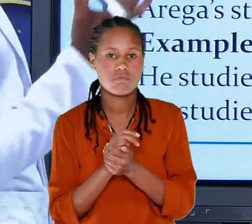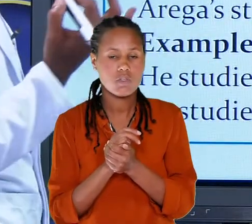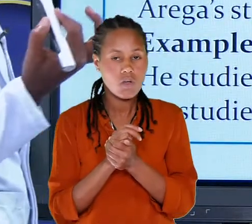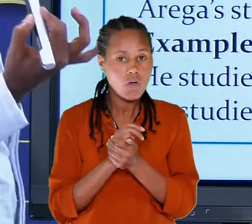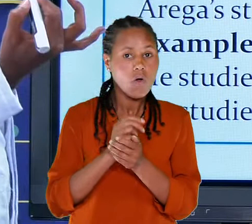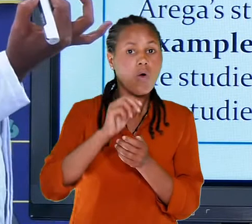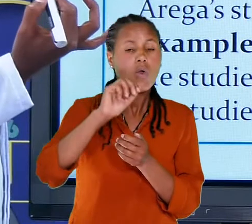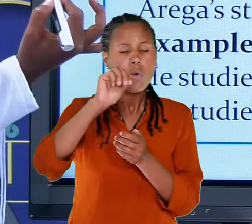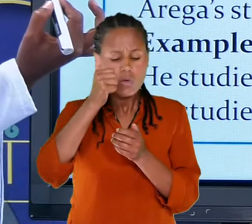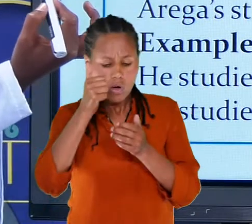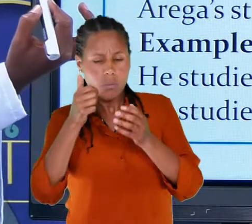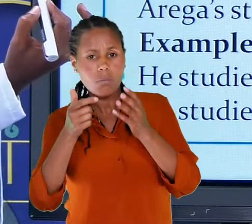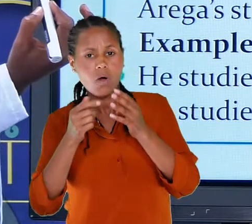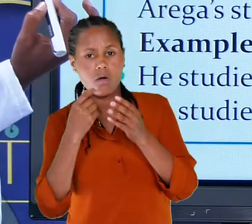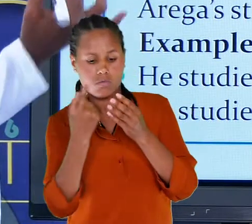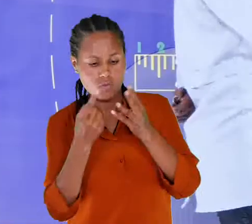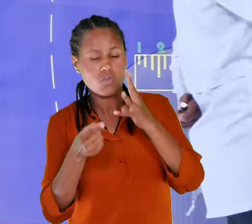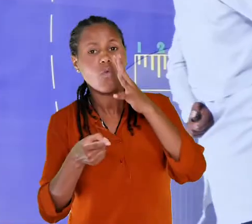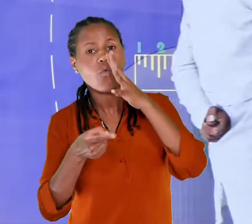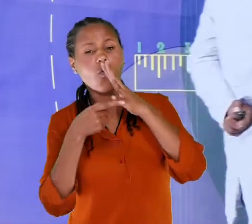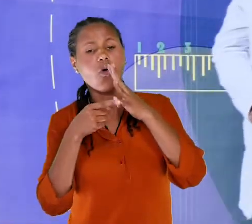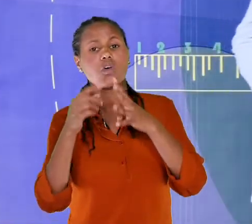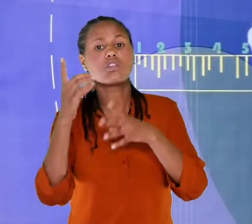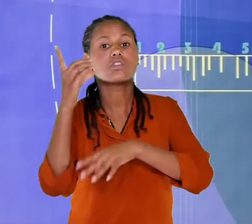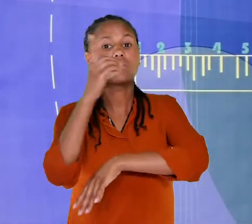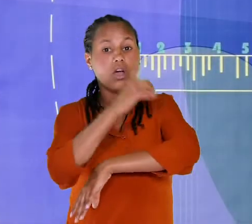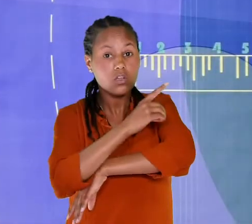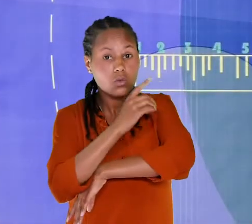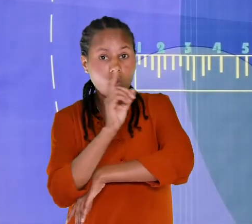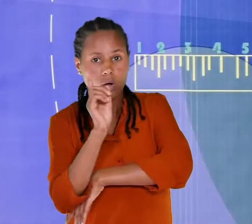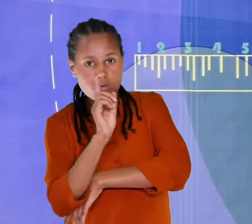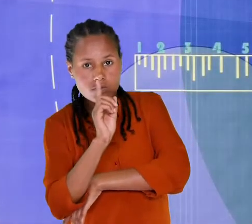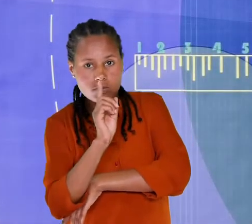What about the fourth? The fourth one is